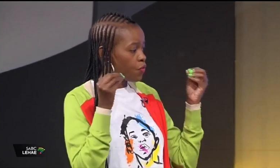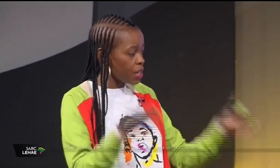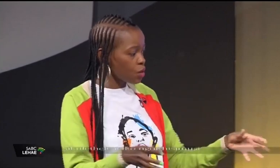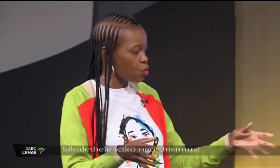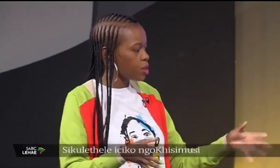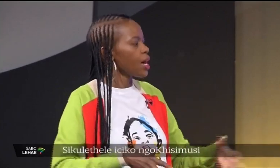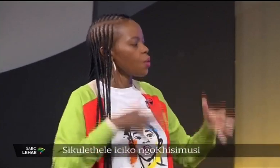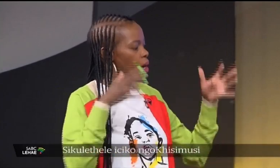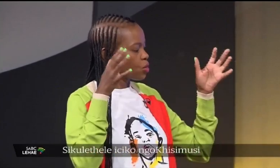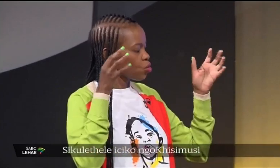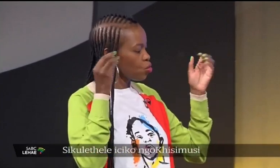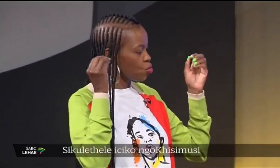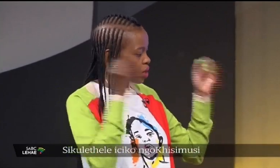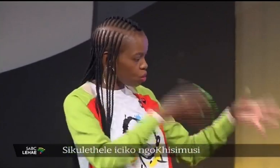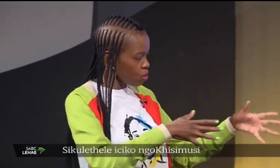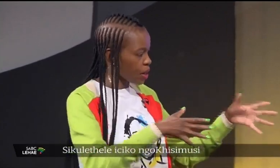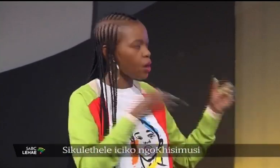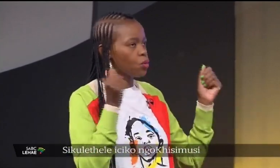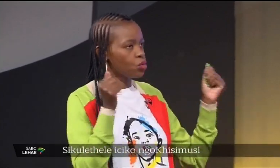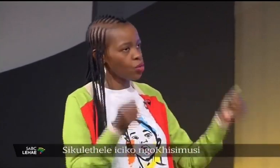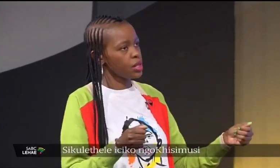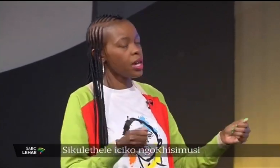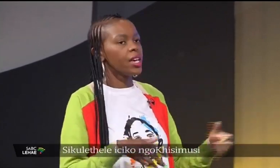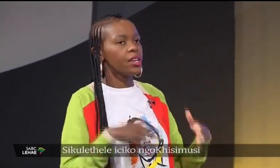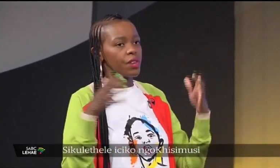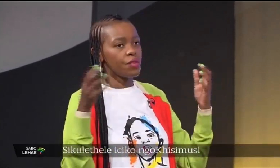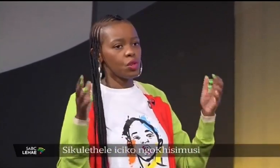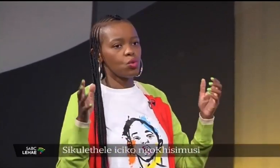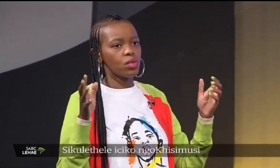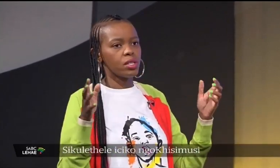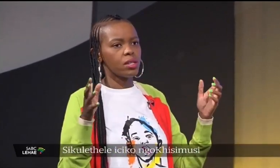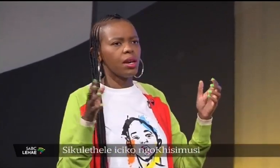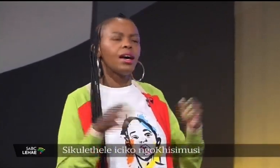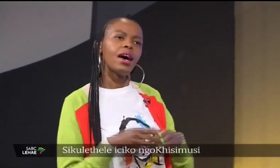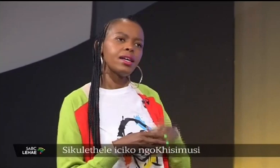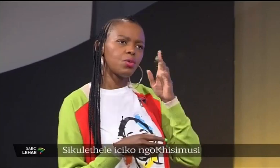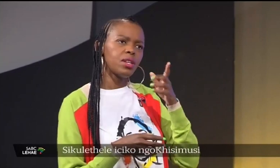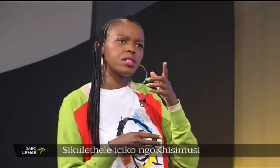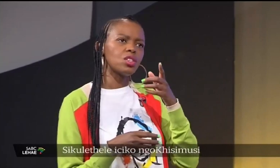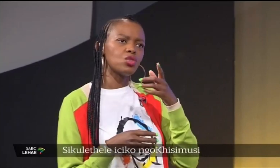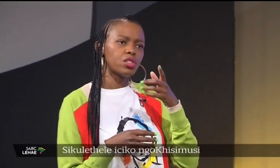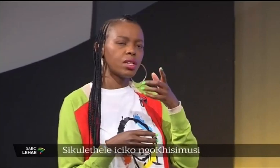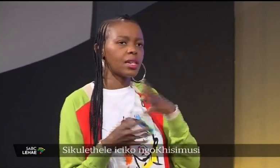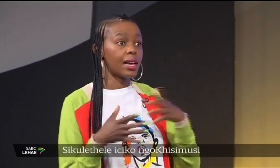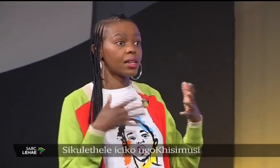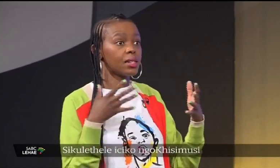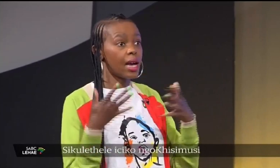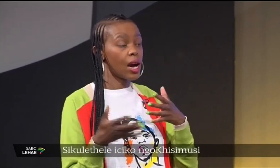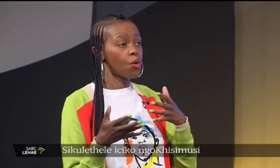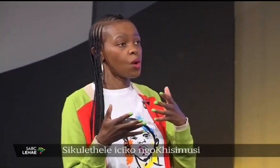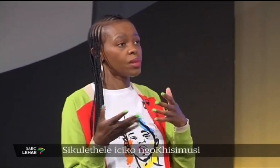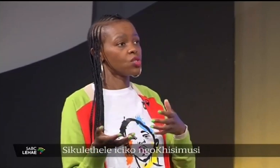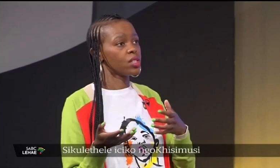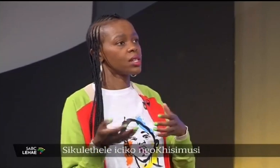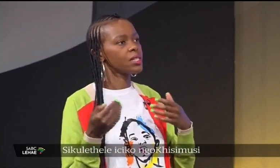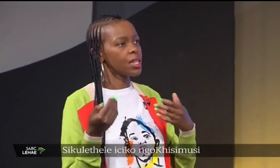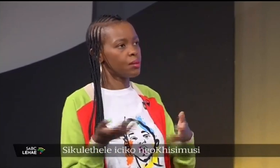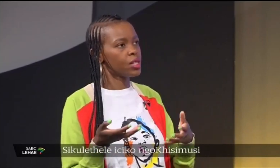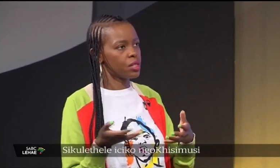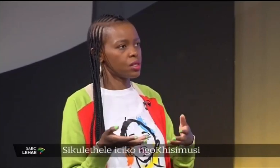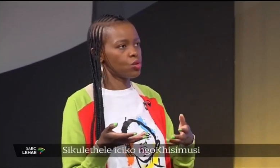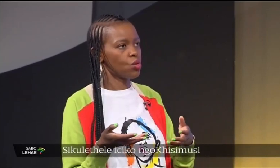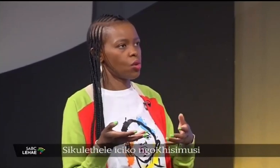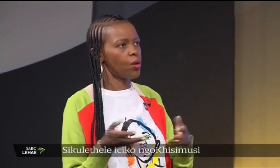If I feel uguti, I want to do this one, I will do it. If I feel uguti, that one is interesting. Like now, I'm interested